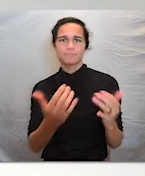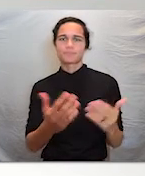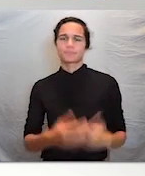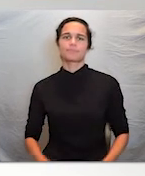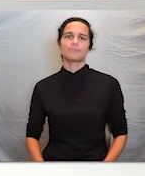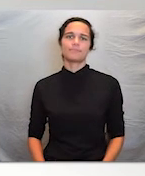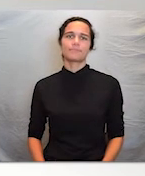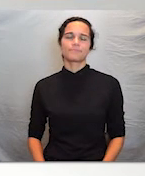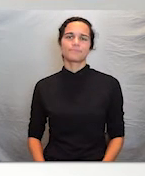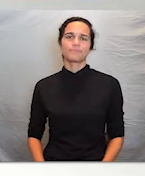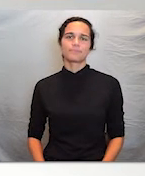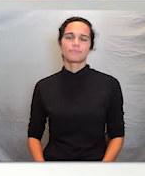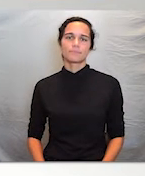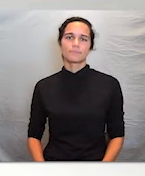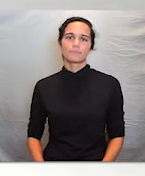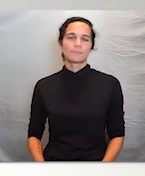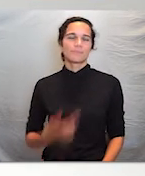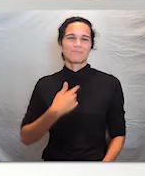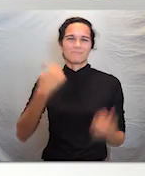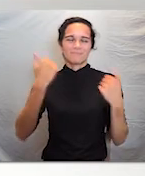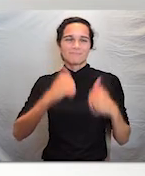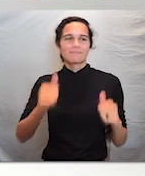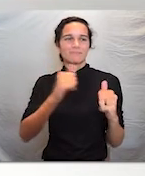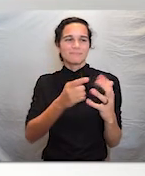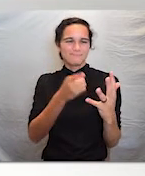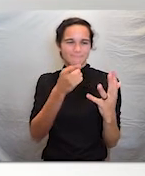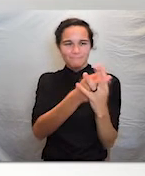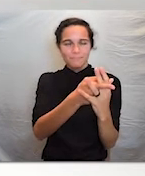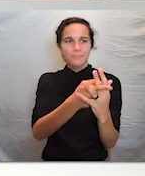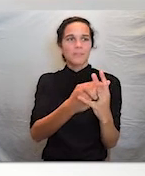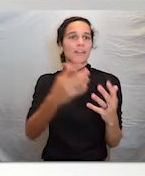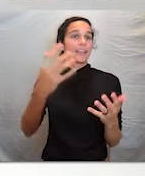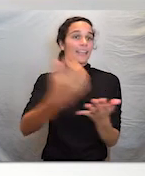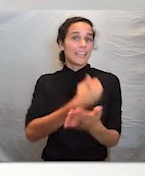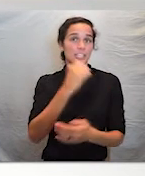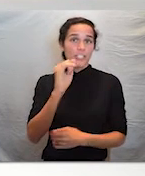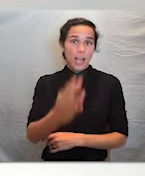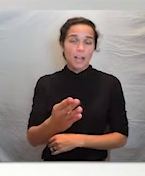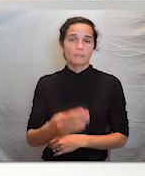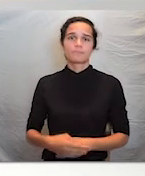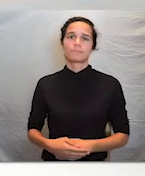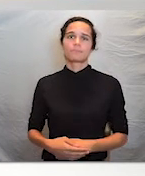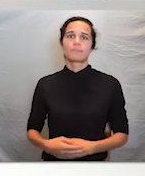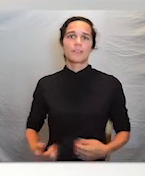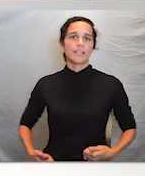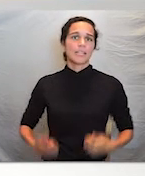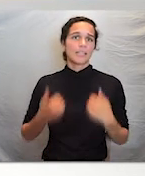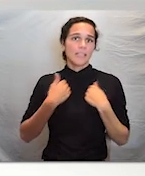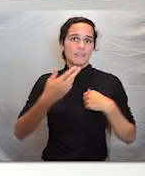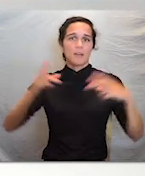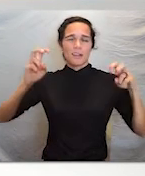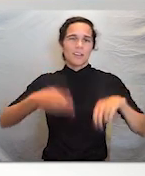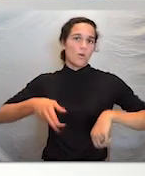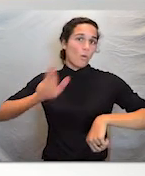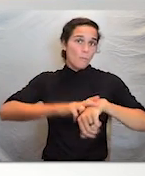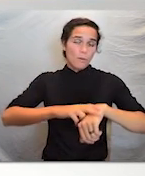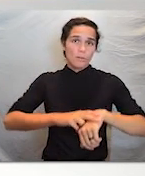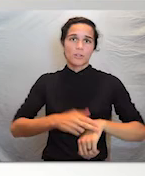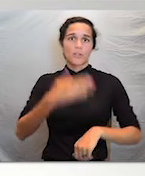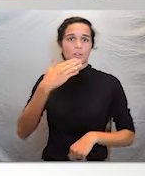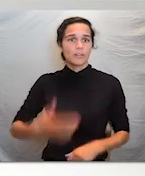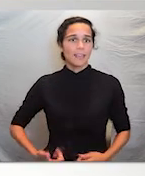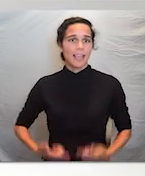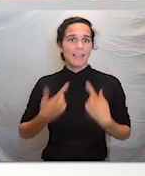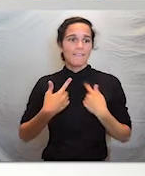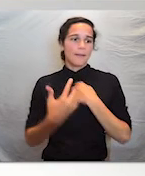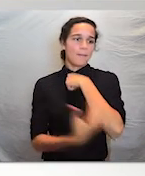trying to, get a job so I could live a normal, decent life, and get out of